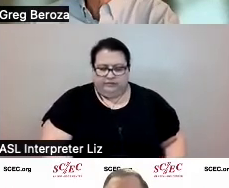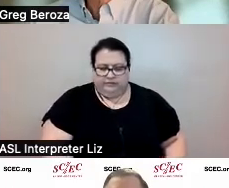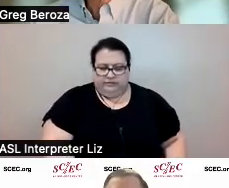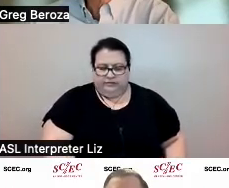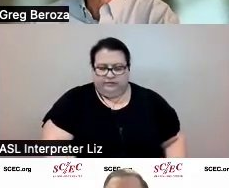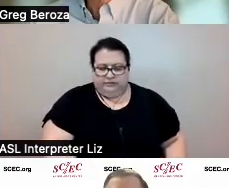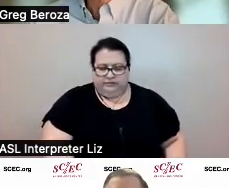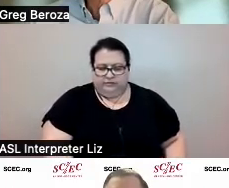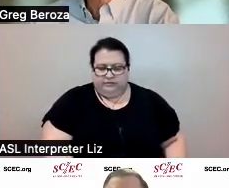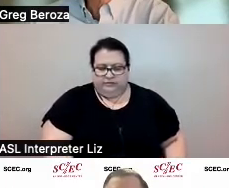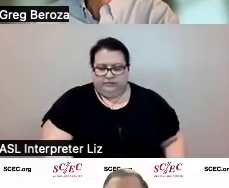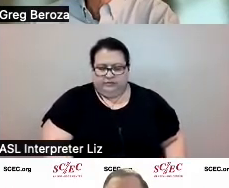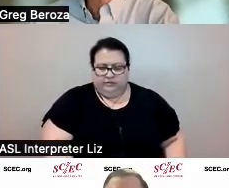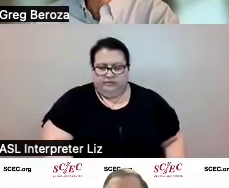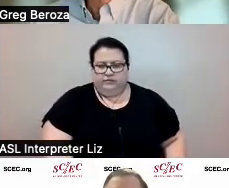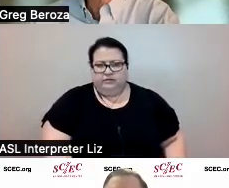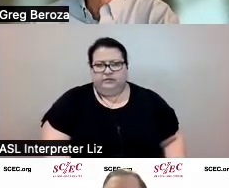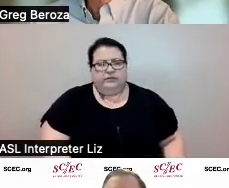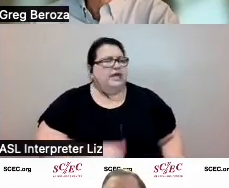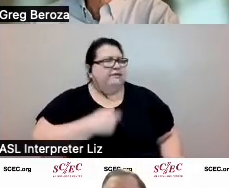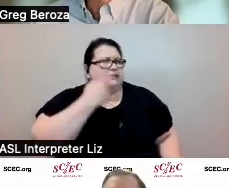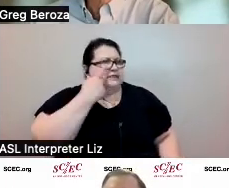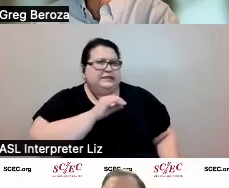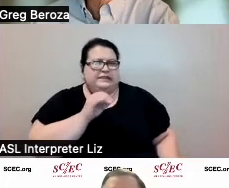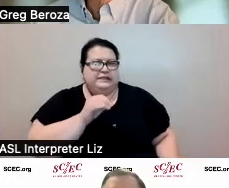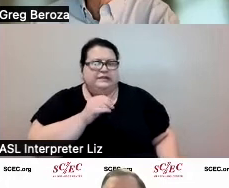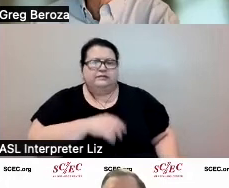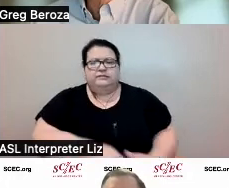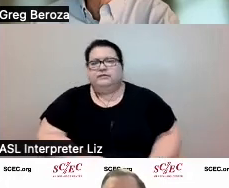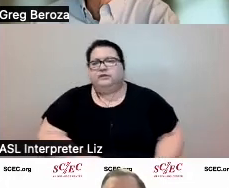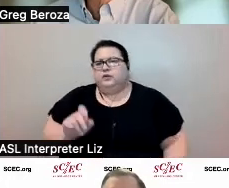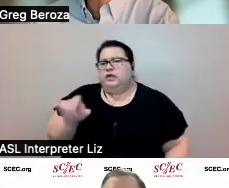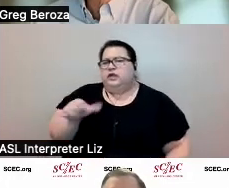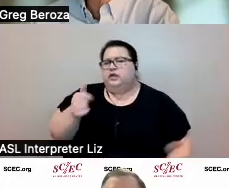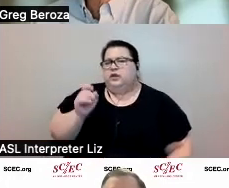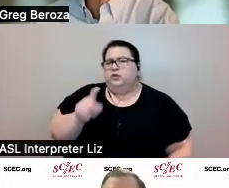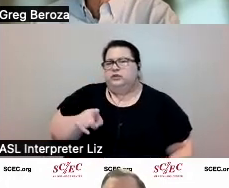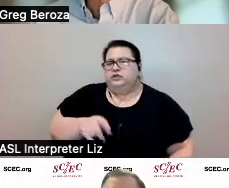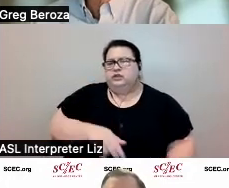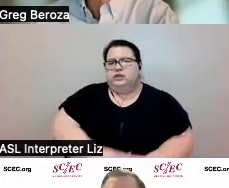Feel free to comment. No, I haven't seen any. All right, another question